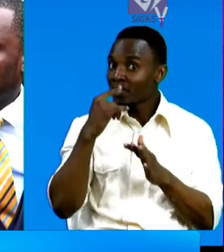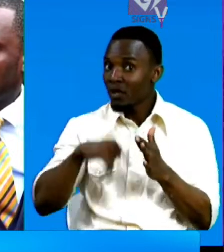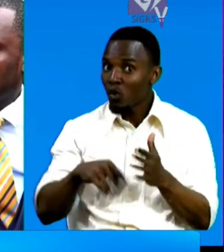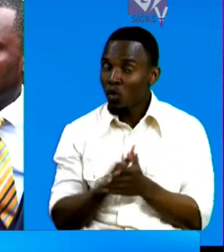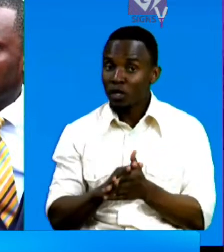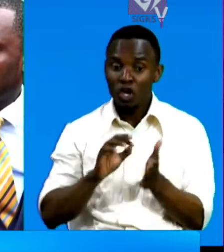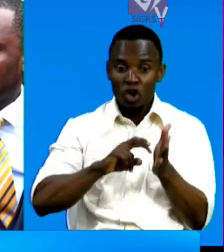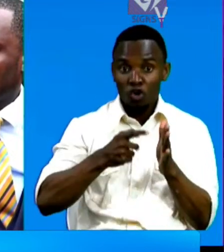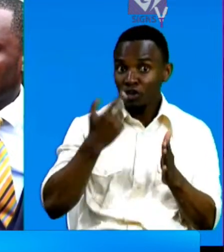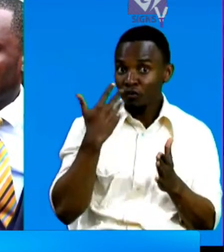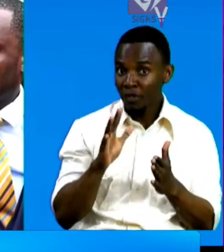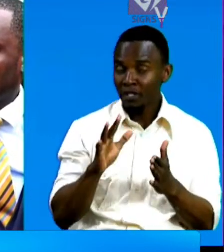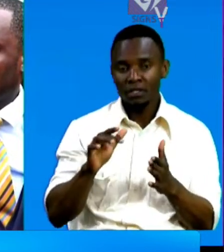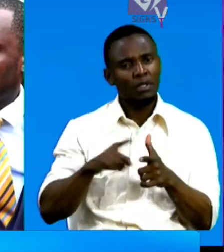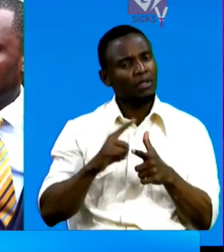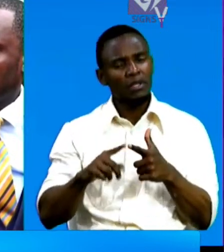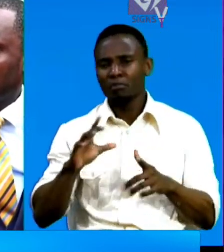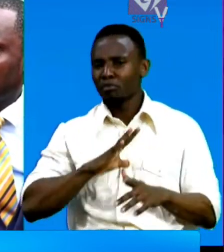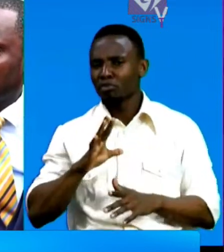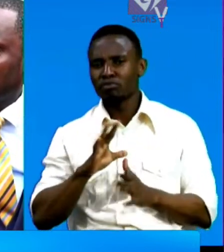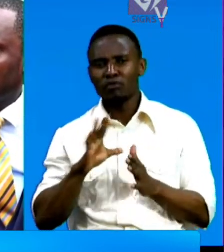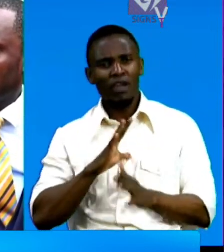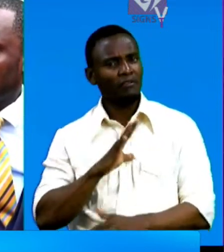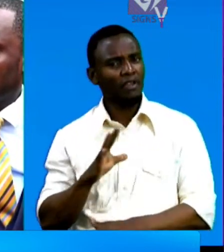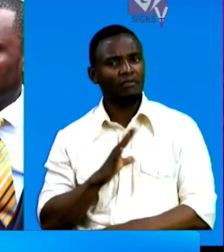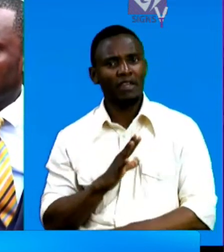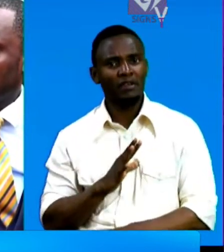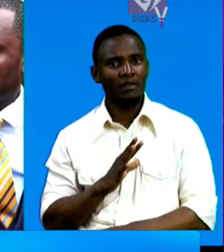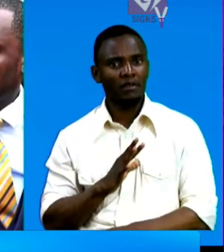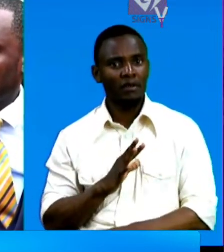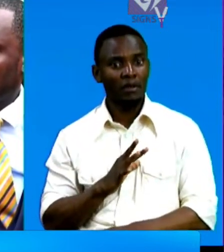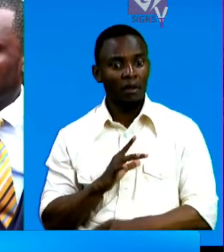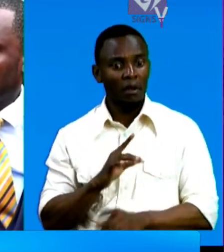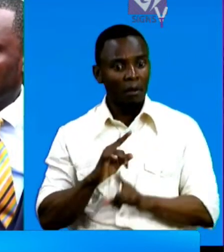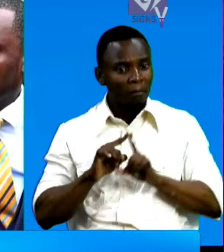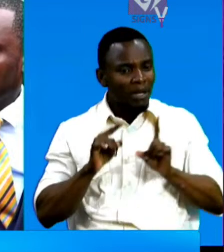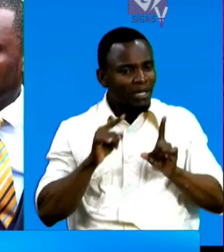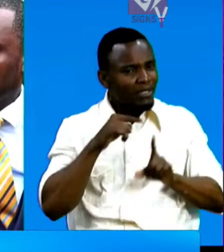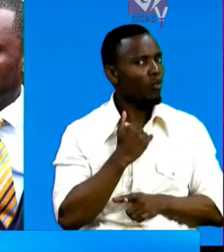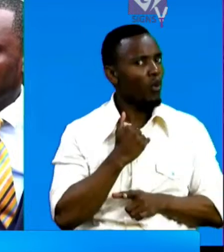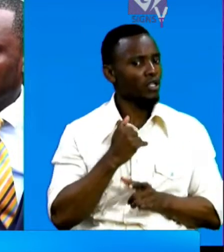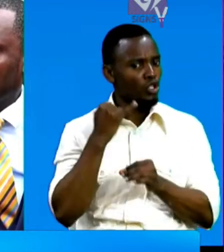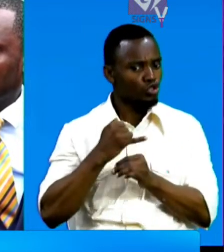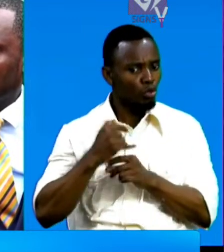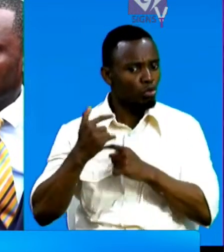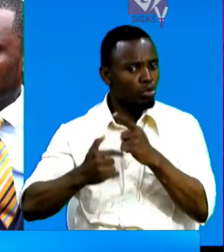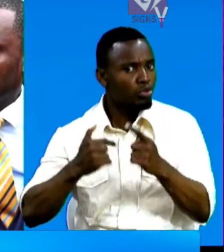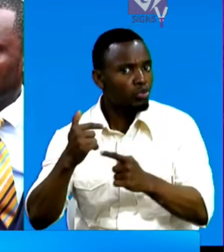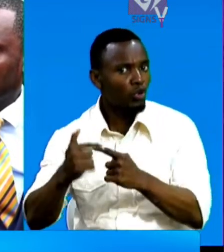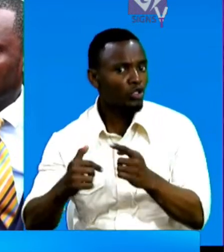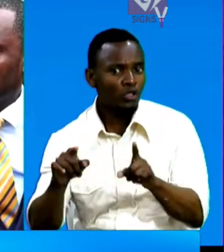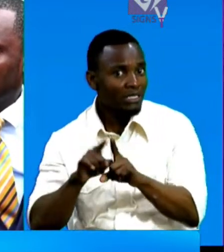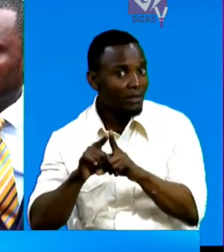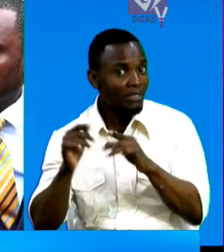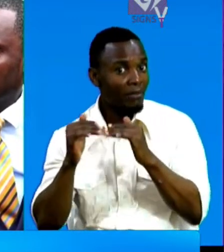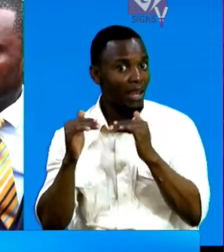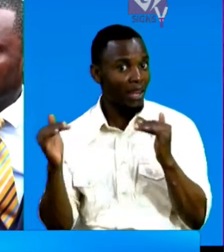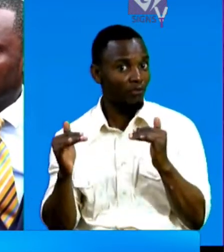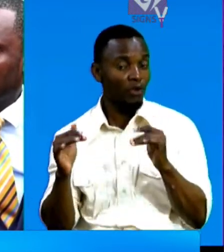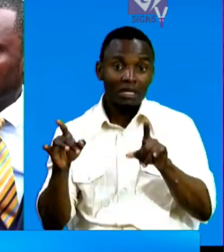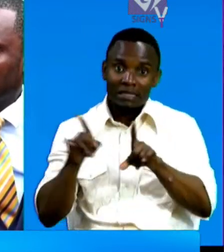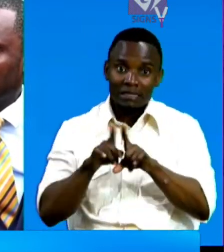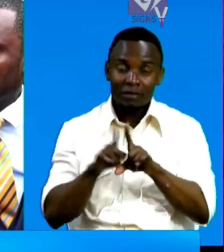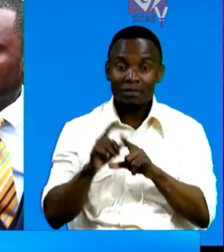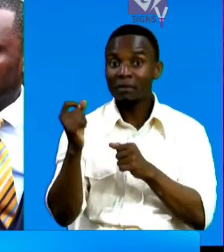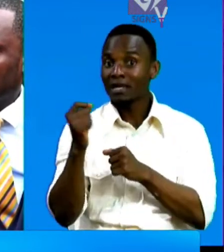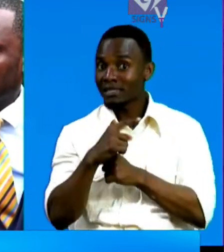leave, no problem. They still want that job done at the same level, for same salary, with